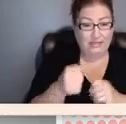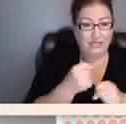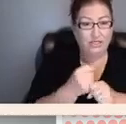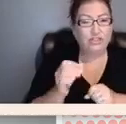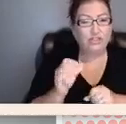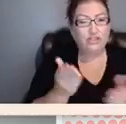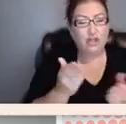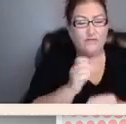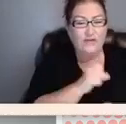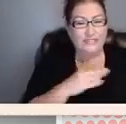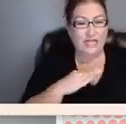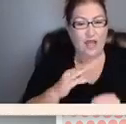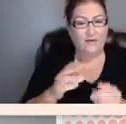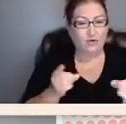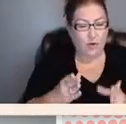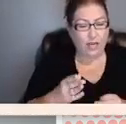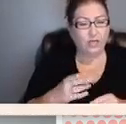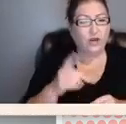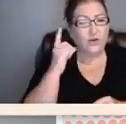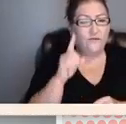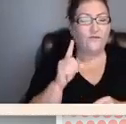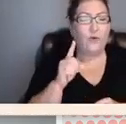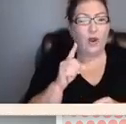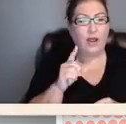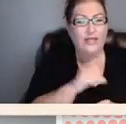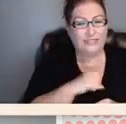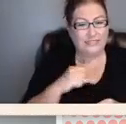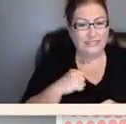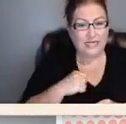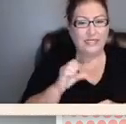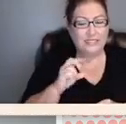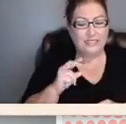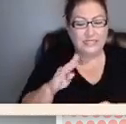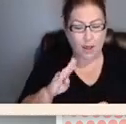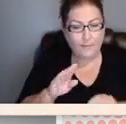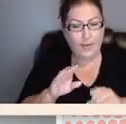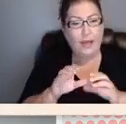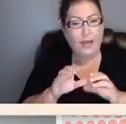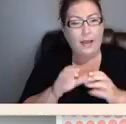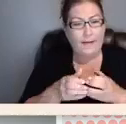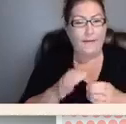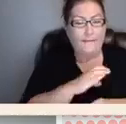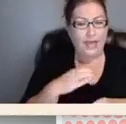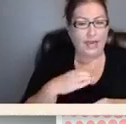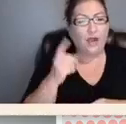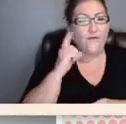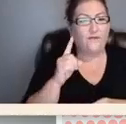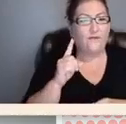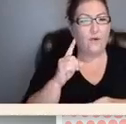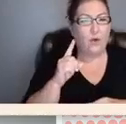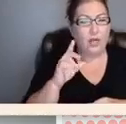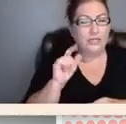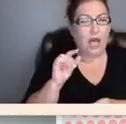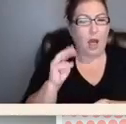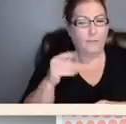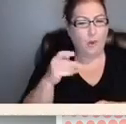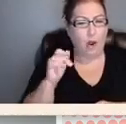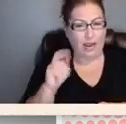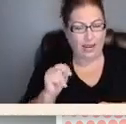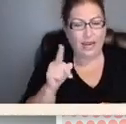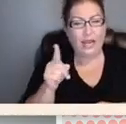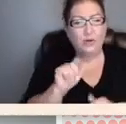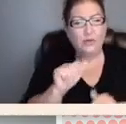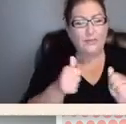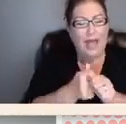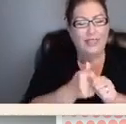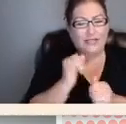chief counsel for the Senate Subcommittee on Disability Policy, chaired by Senator Tom Harkin. Bobby was a behind-the-scenes architect of